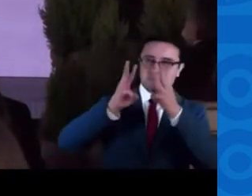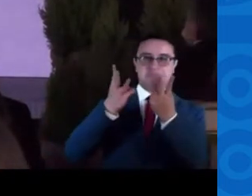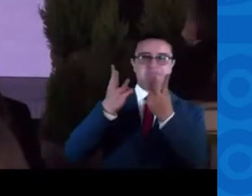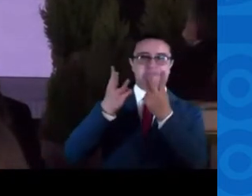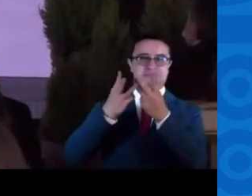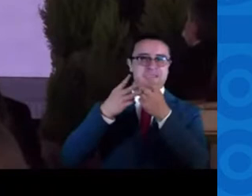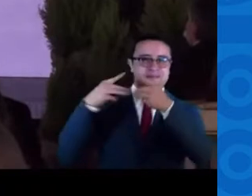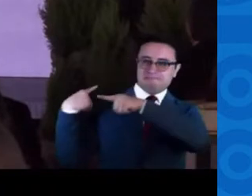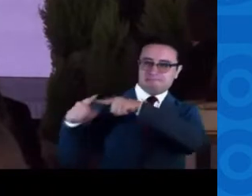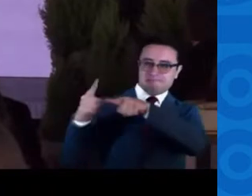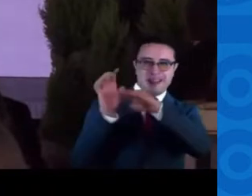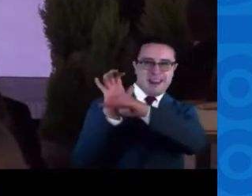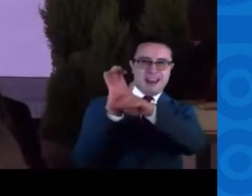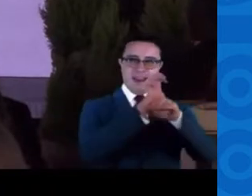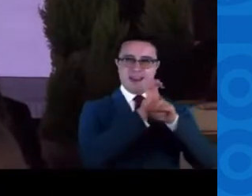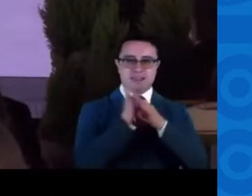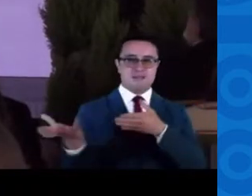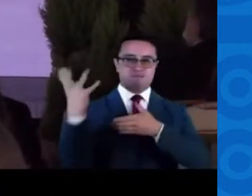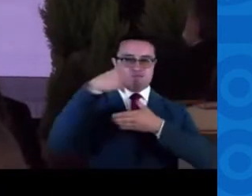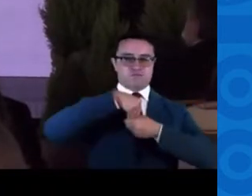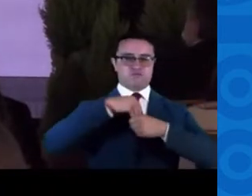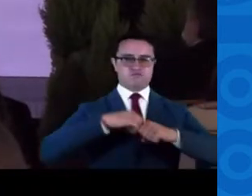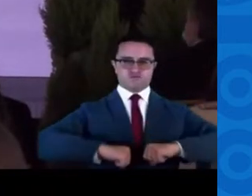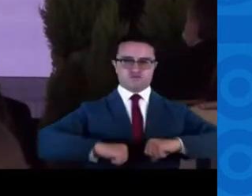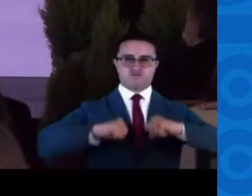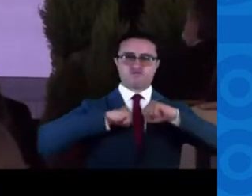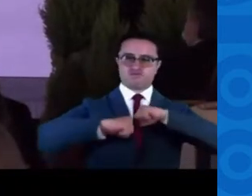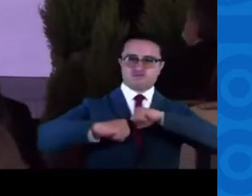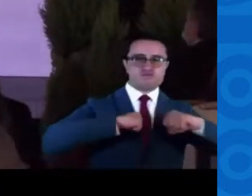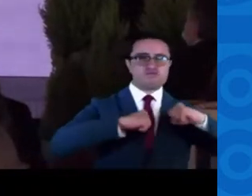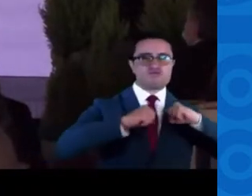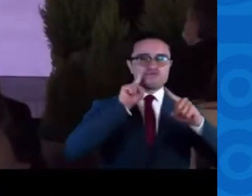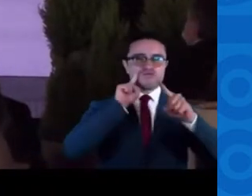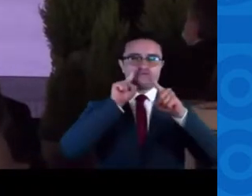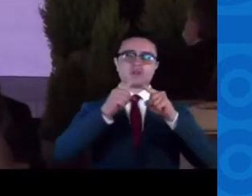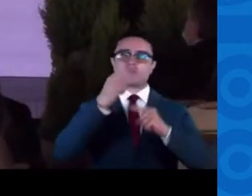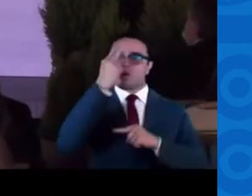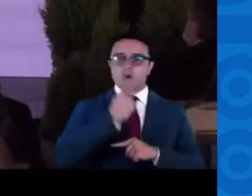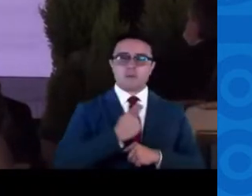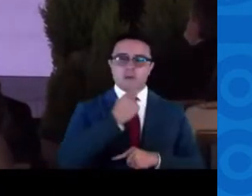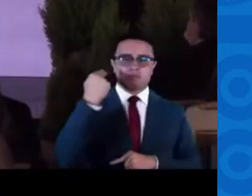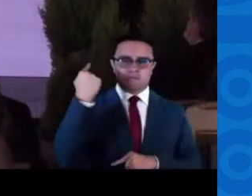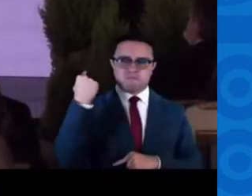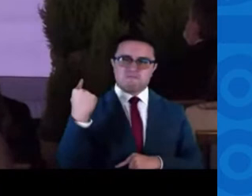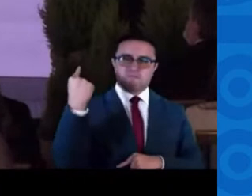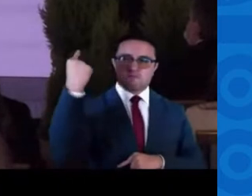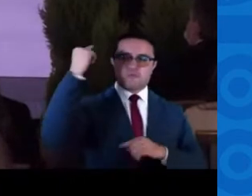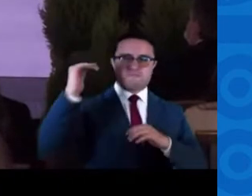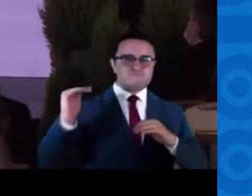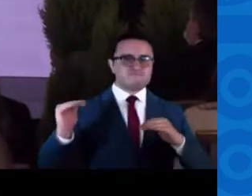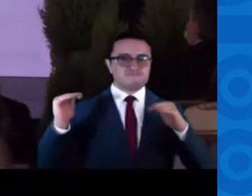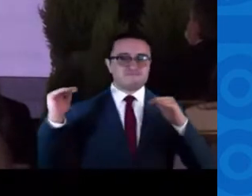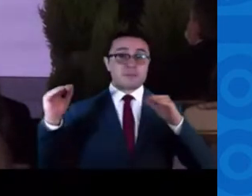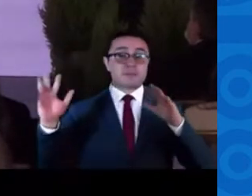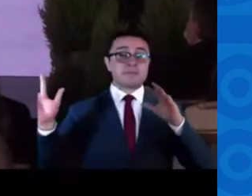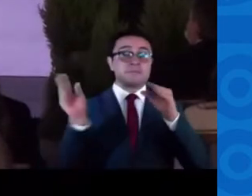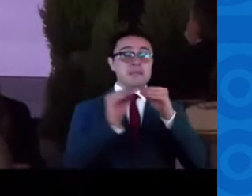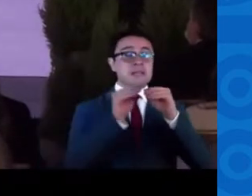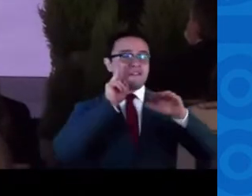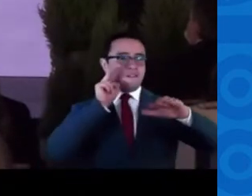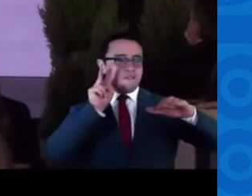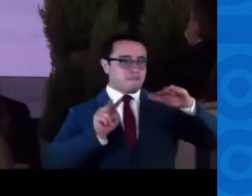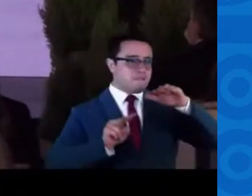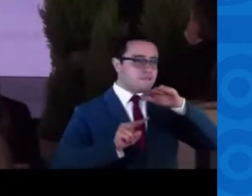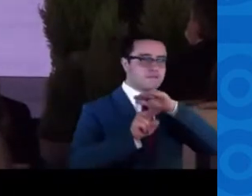Nations. It is an initiative that promotes a combined effort, including the